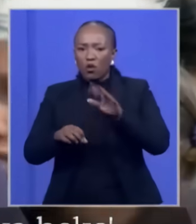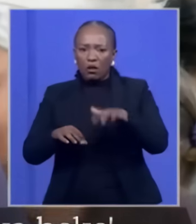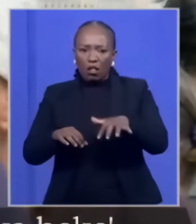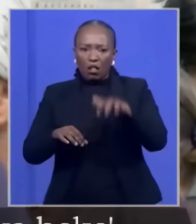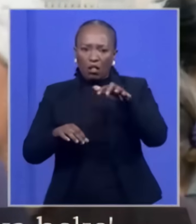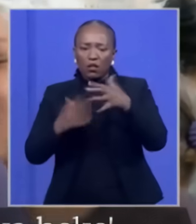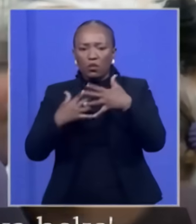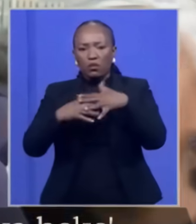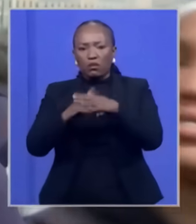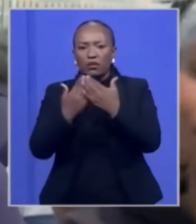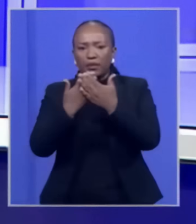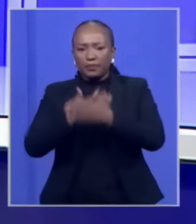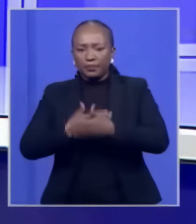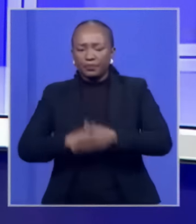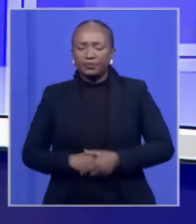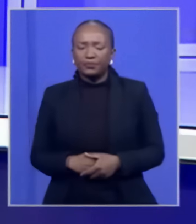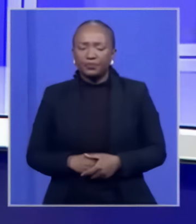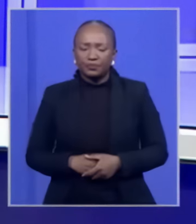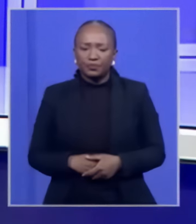it.